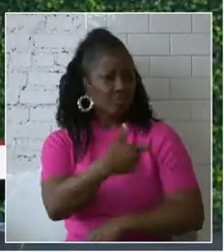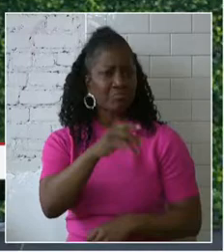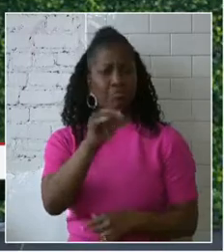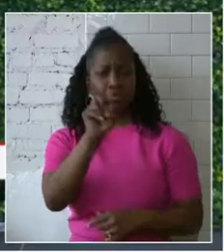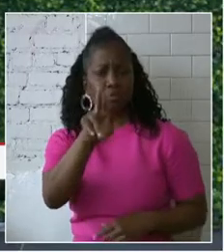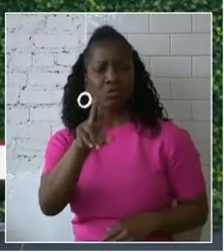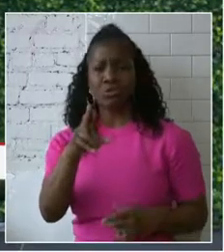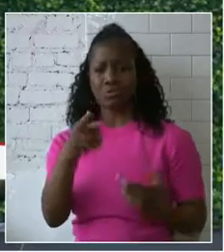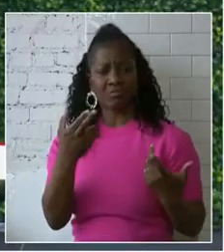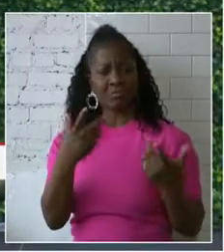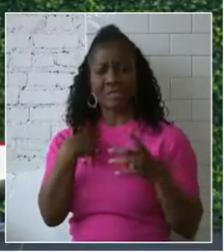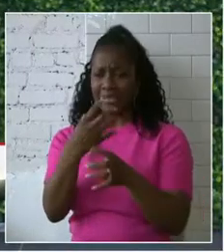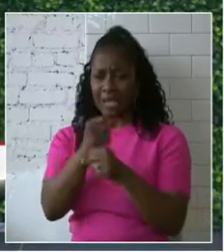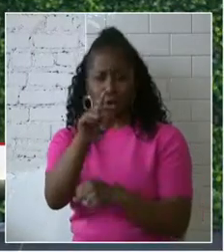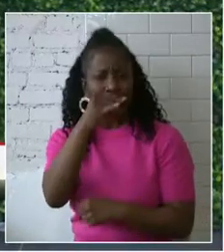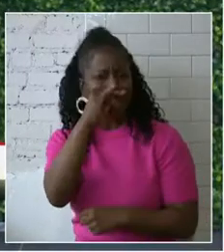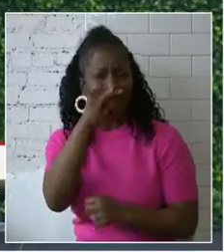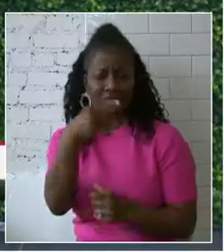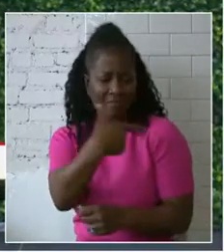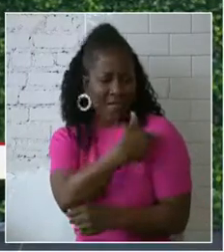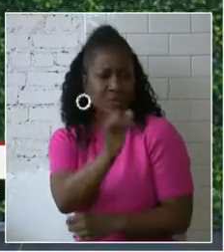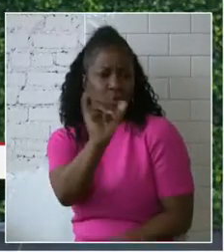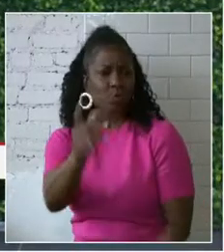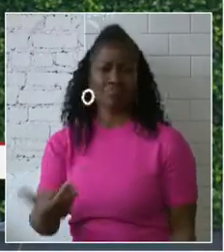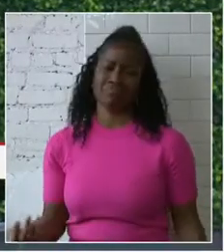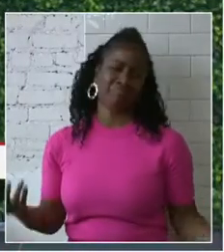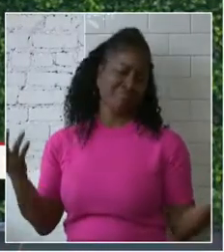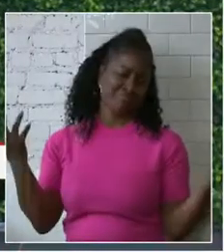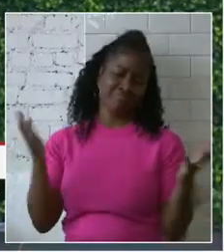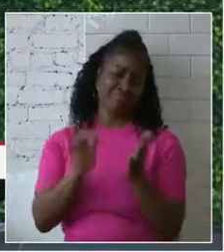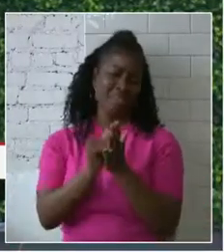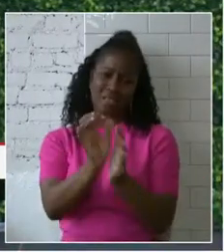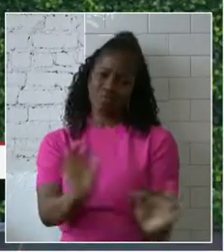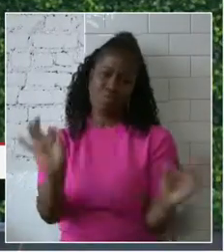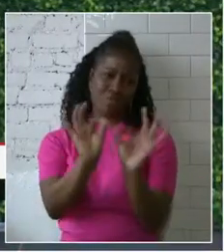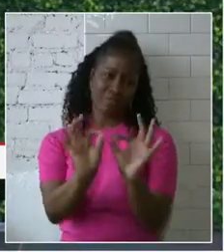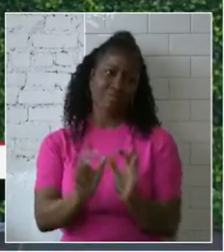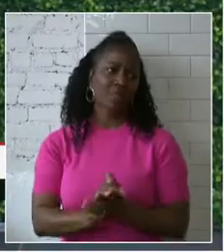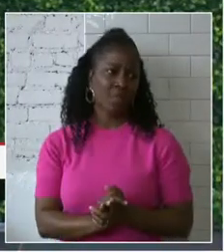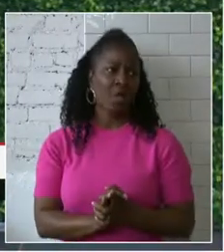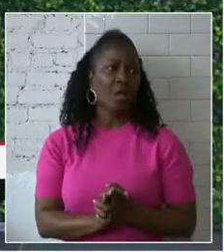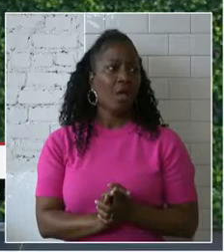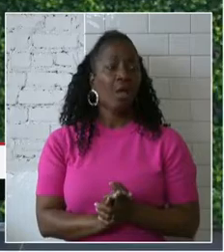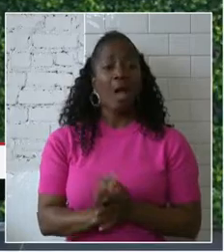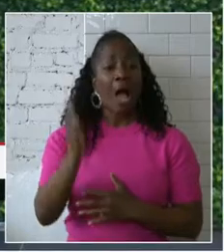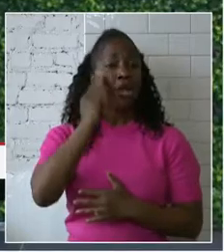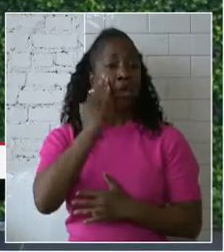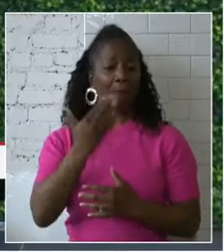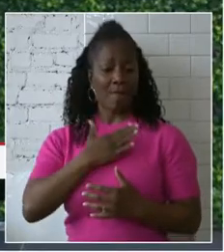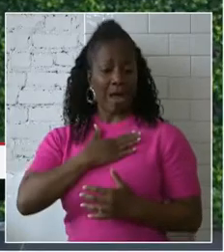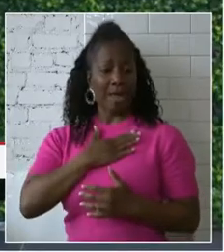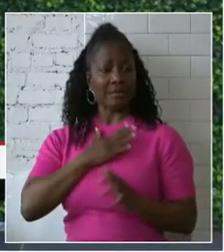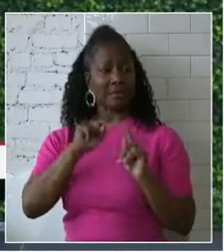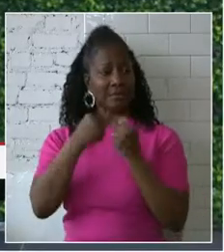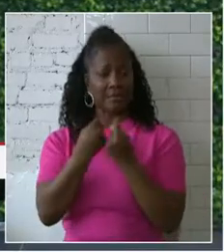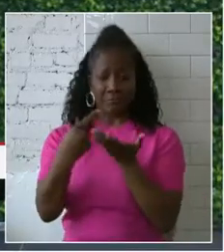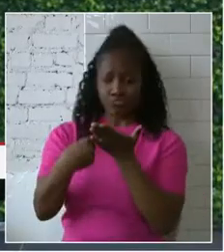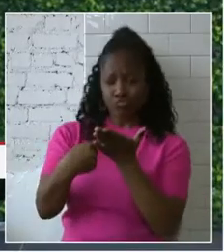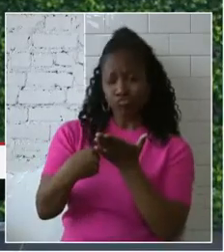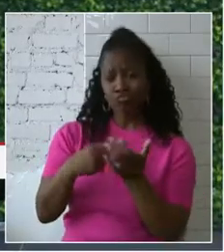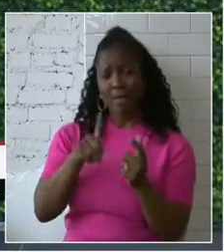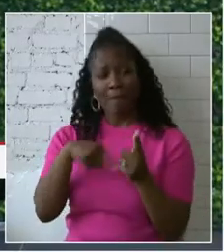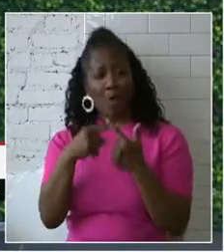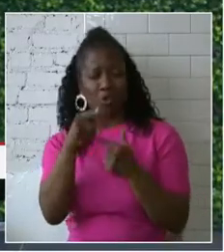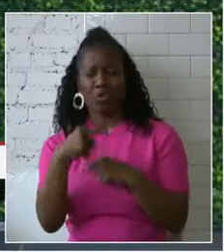vaccinated, and to get your kids vaccinated. That's important. I know my team talked to you a lot, and you've been around me